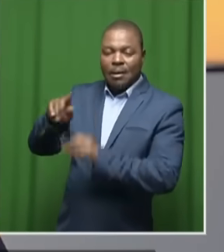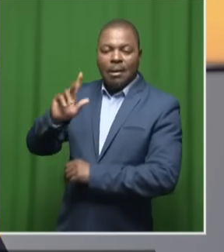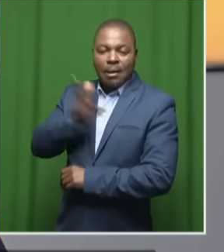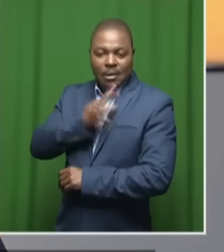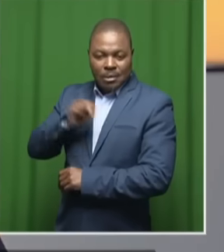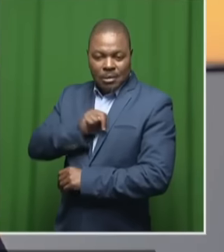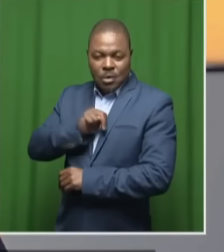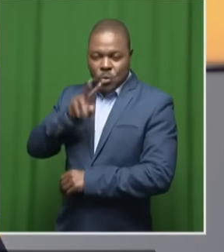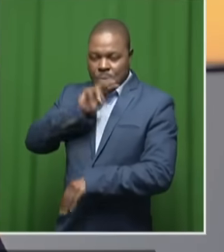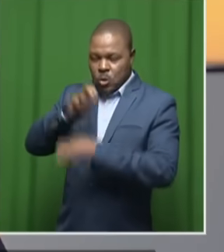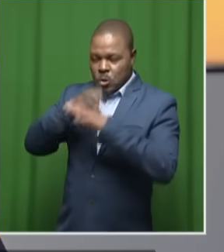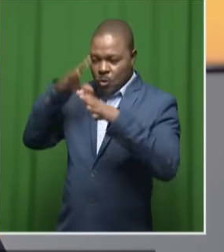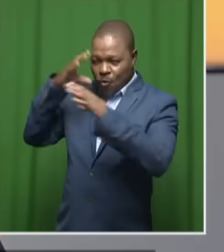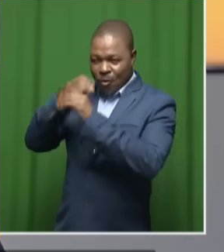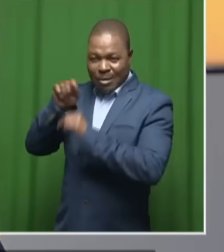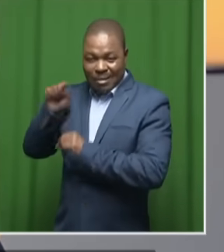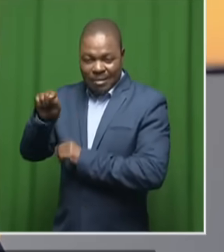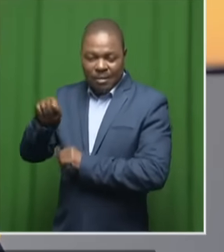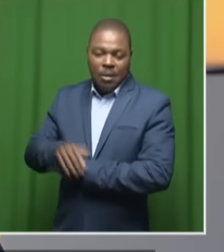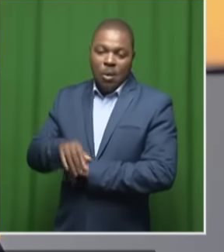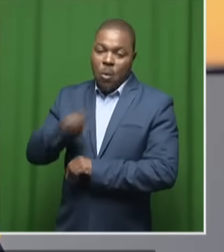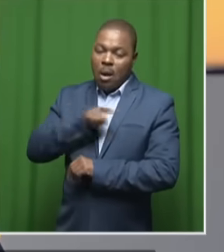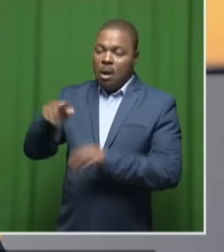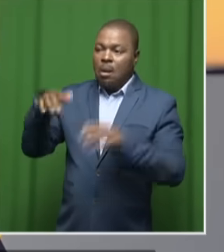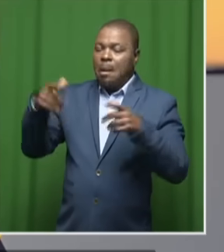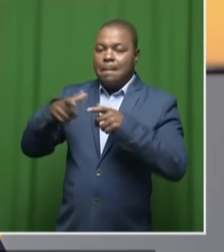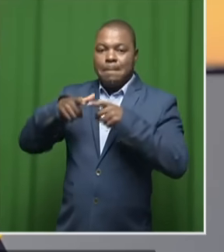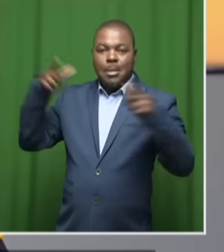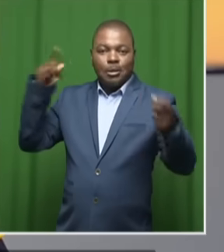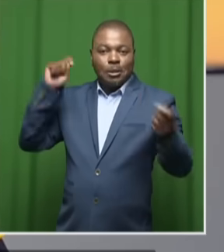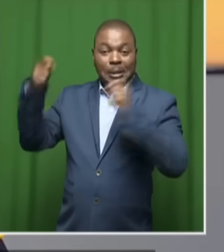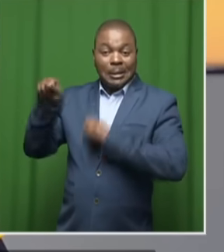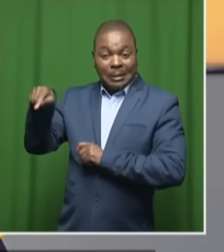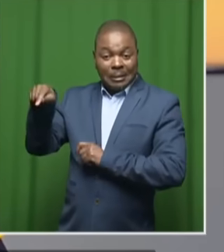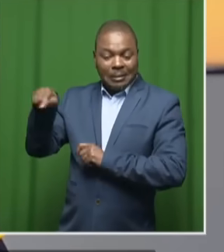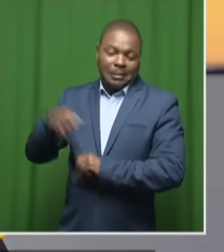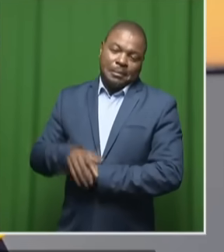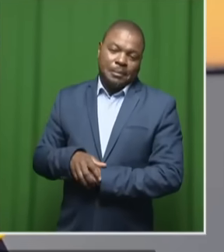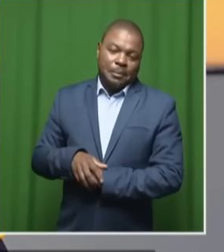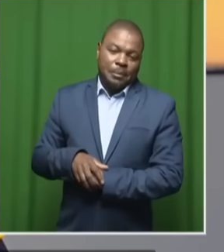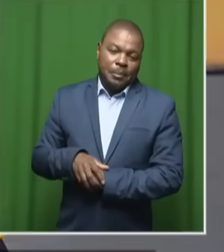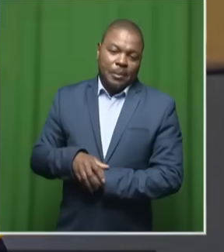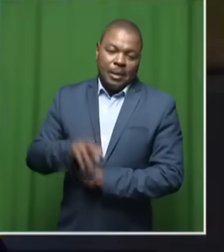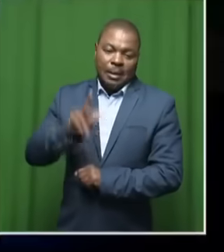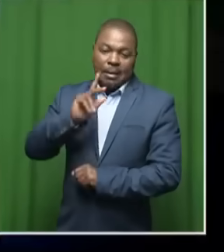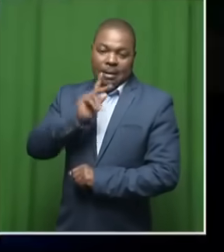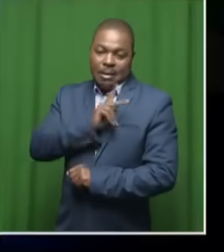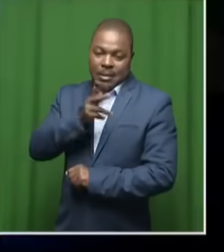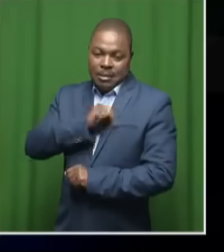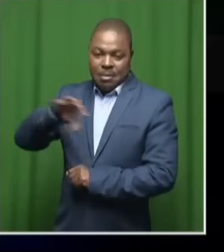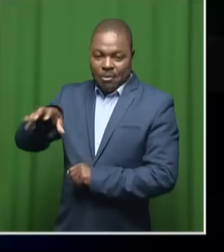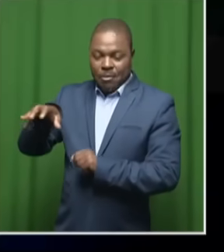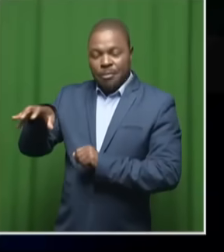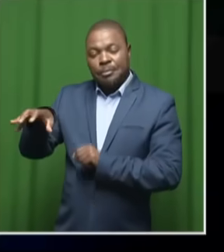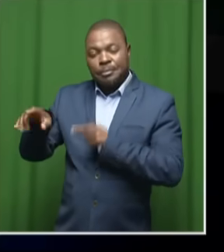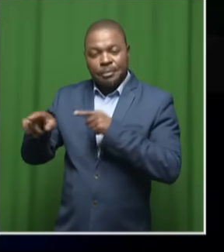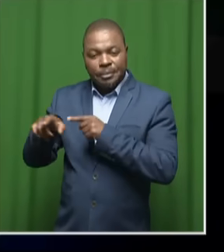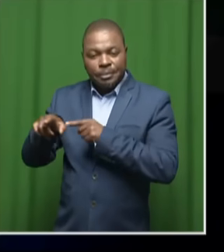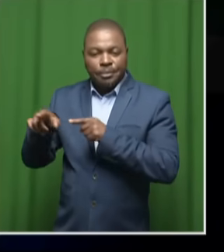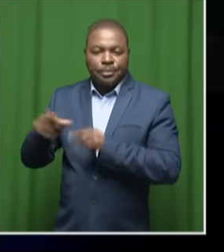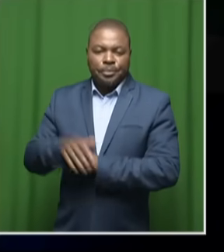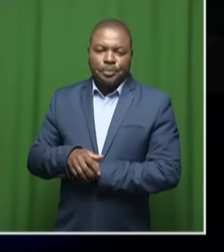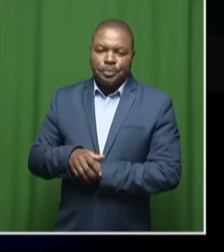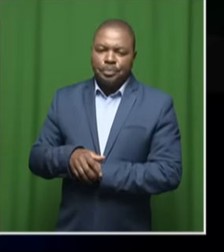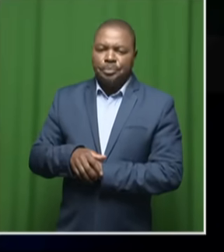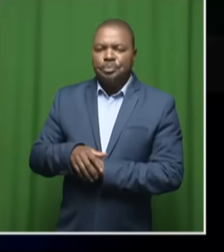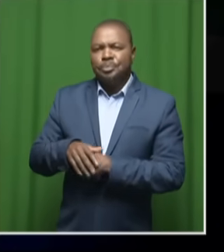because this is the biggest, probably the biggest change we've seen taking place. Definitely KwaZulu-Natal, and also not to that